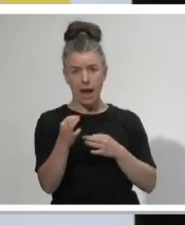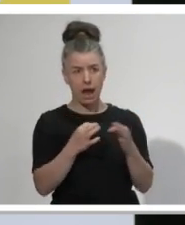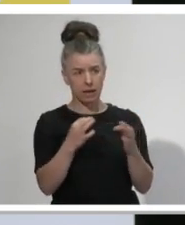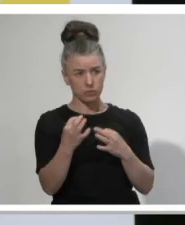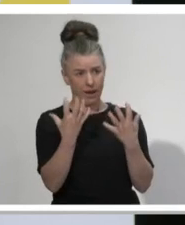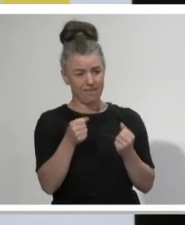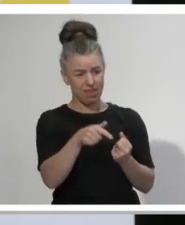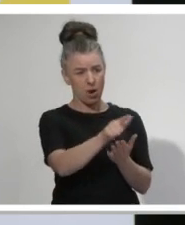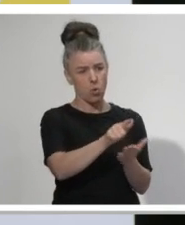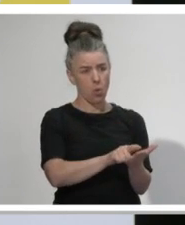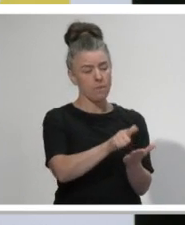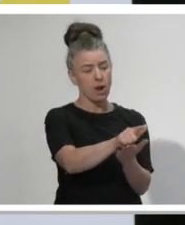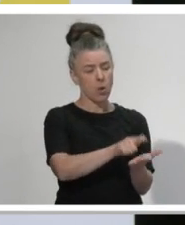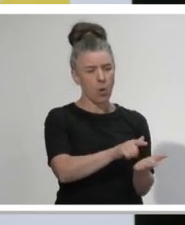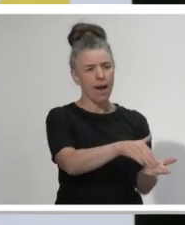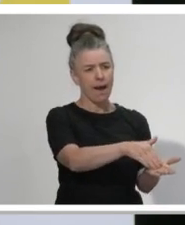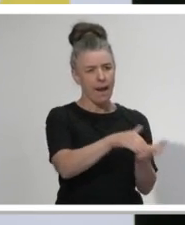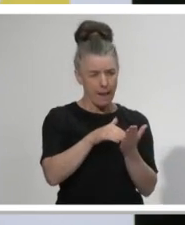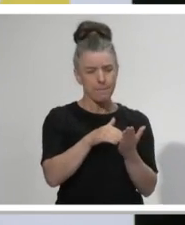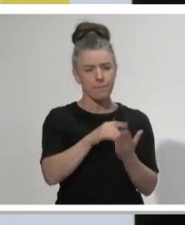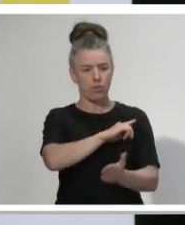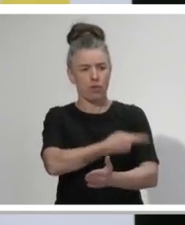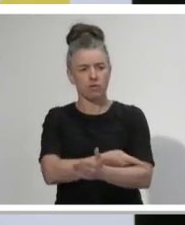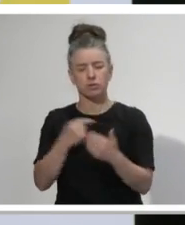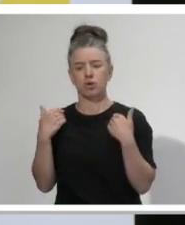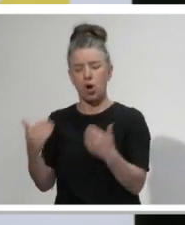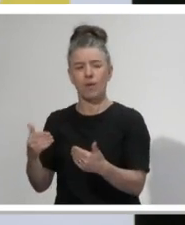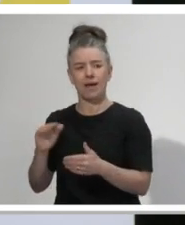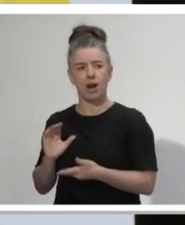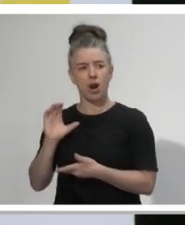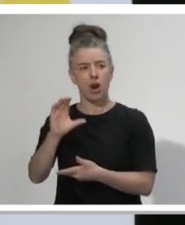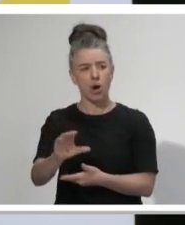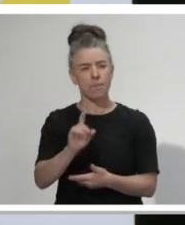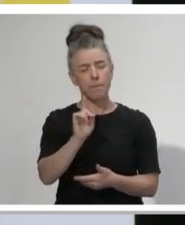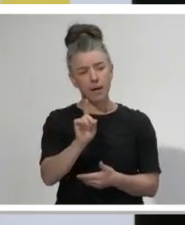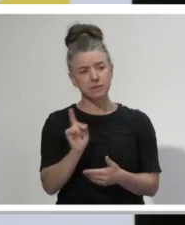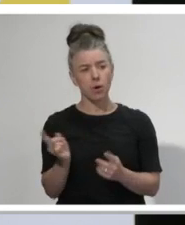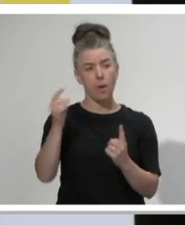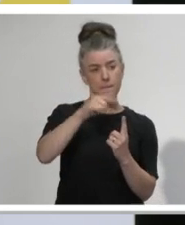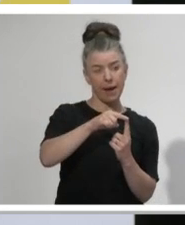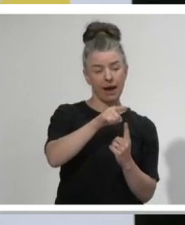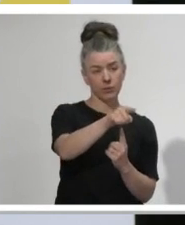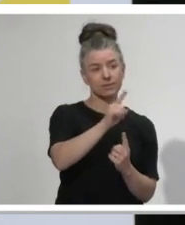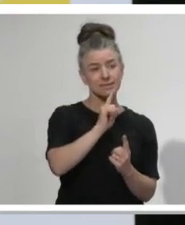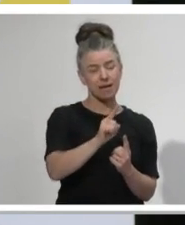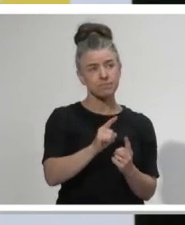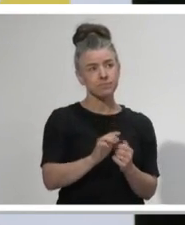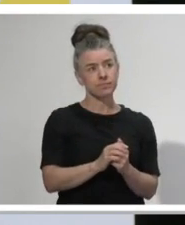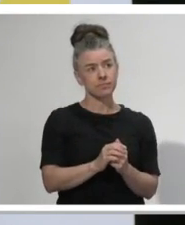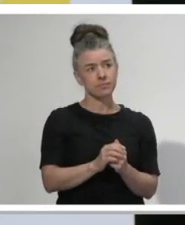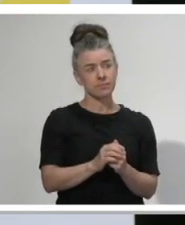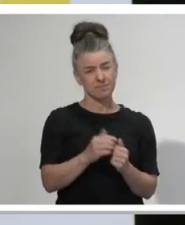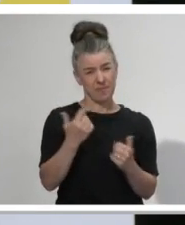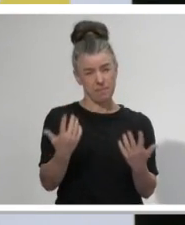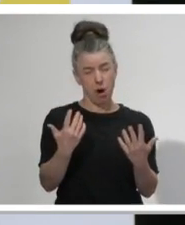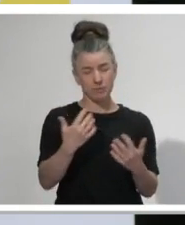legislation simply created the enabling framework for that. But to your initial point, look, there is a lot of being done with a great deal of